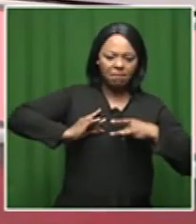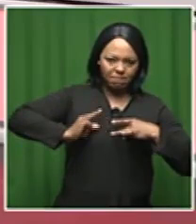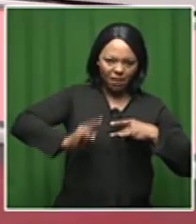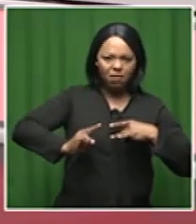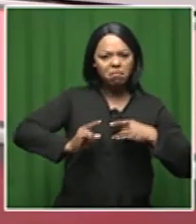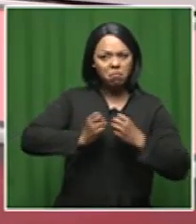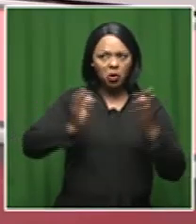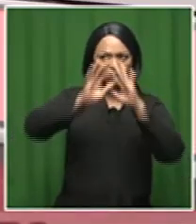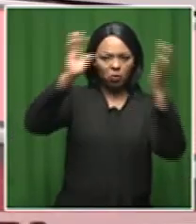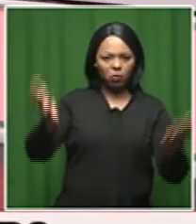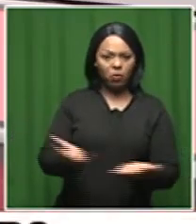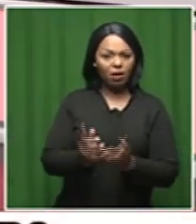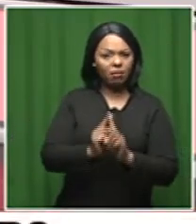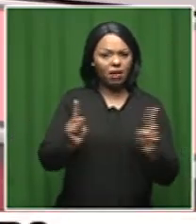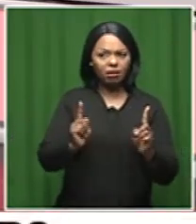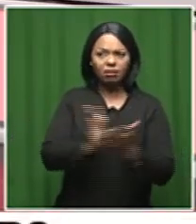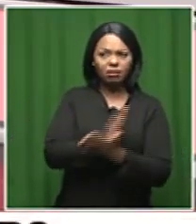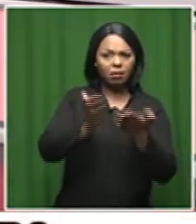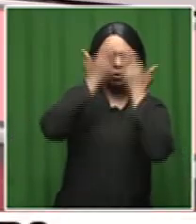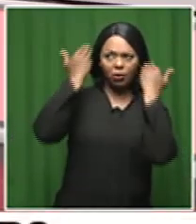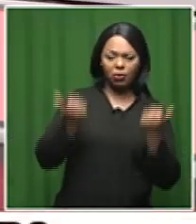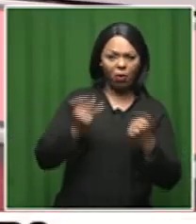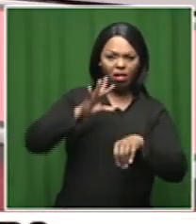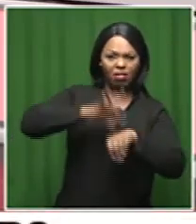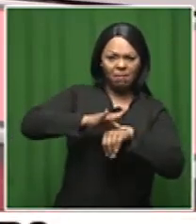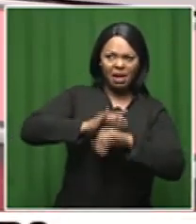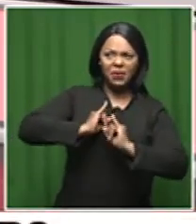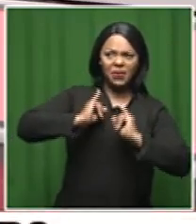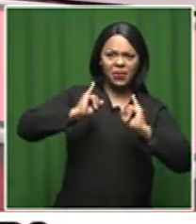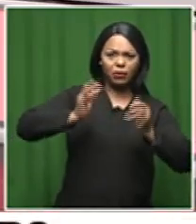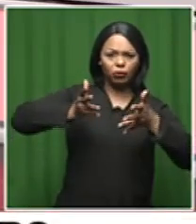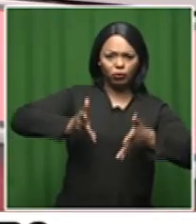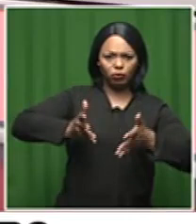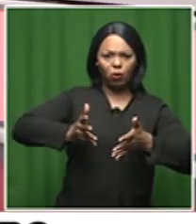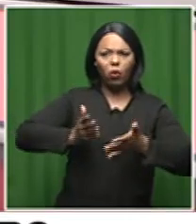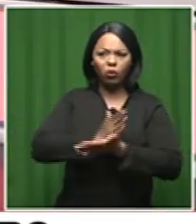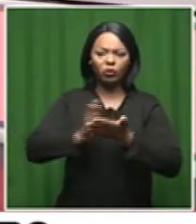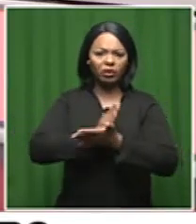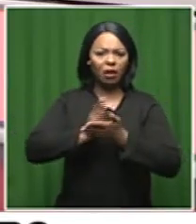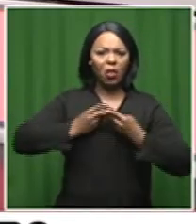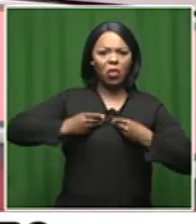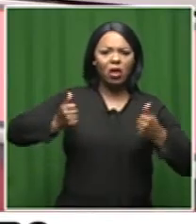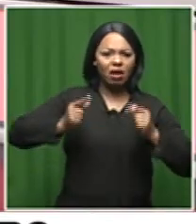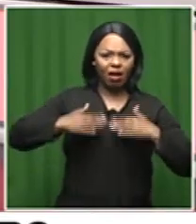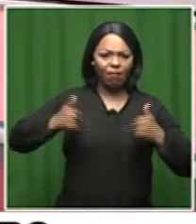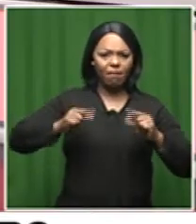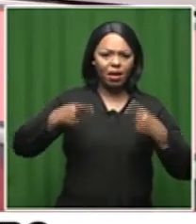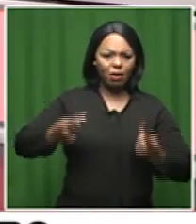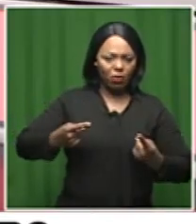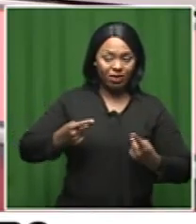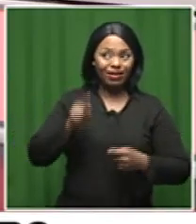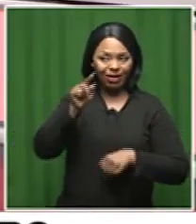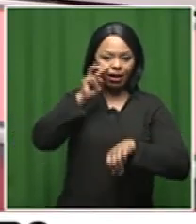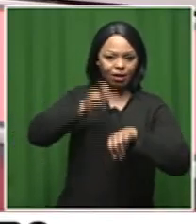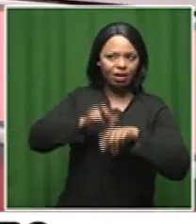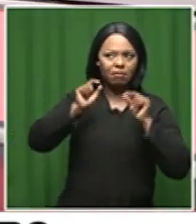many of these people remain unaware of these serious, incurable diseases, leaving blood cancers with very little public awareness. Now, joining